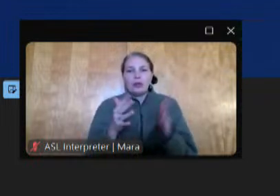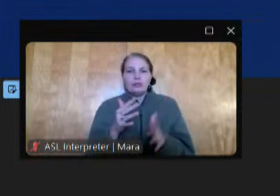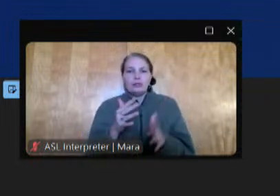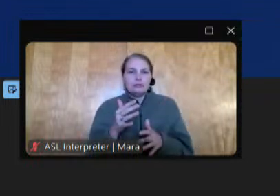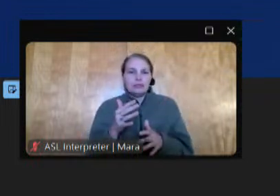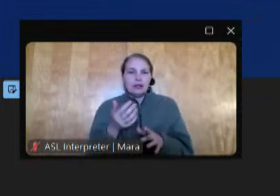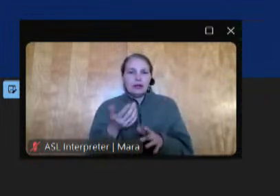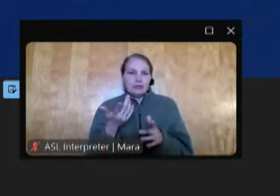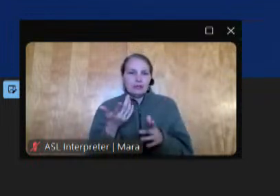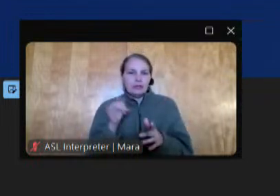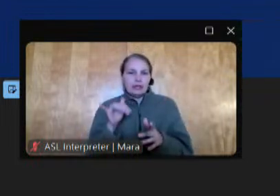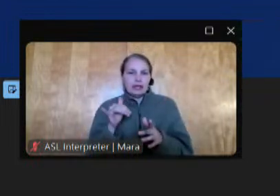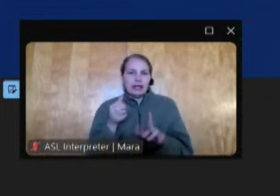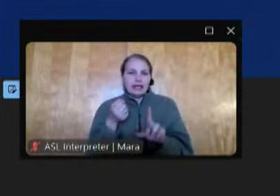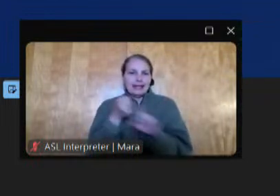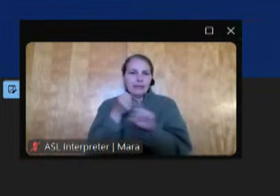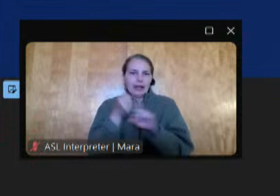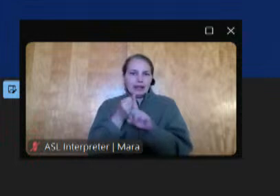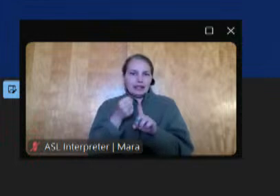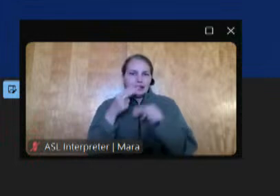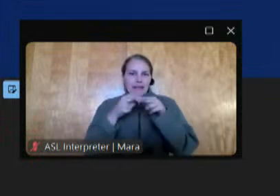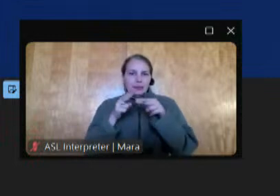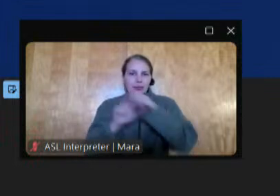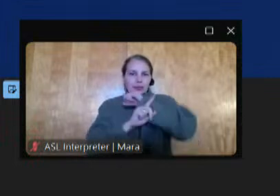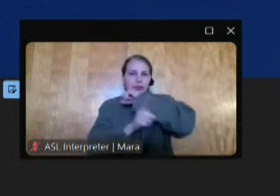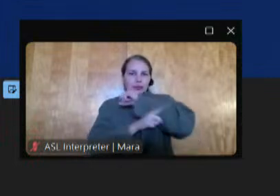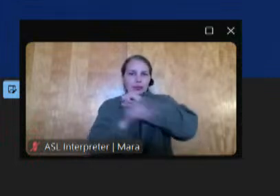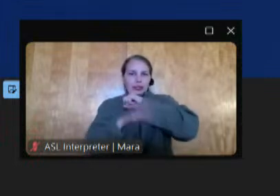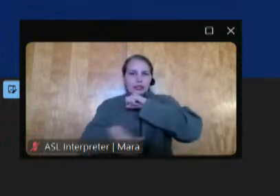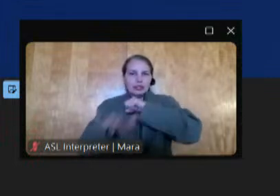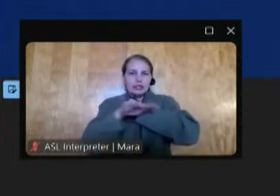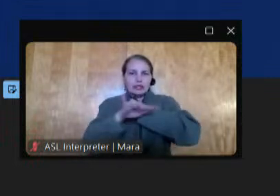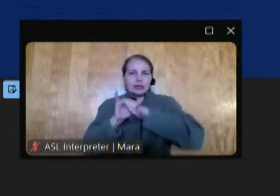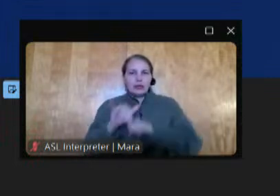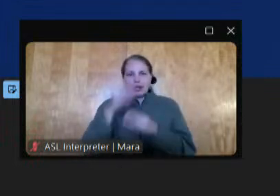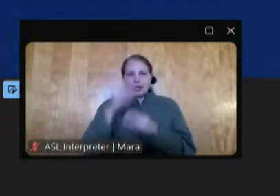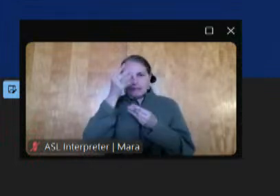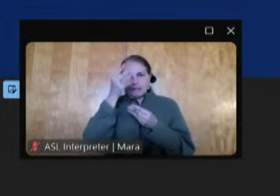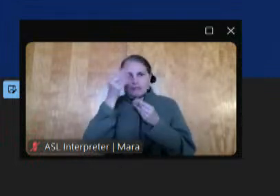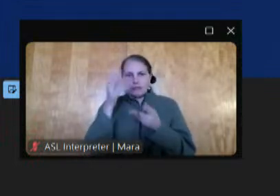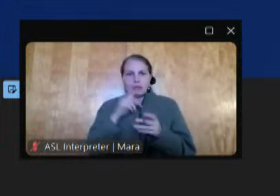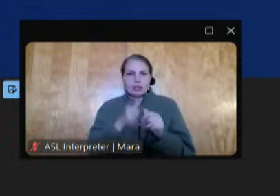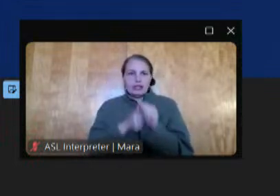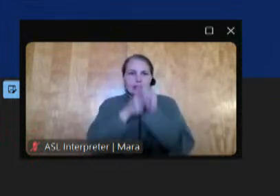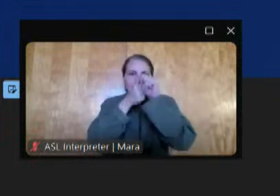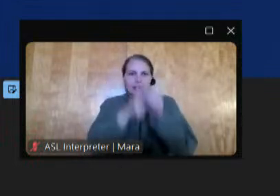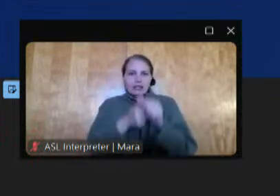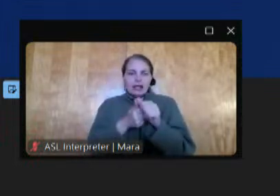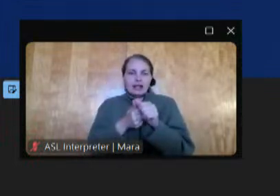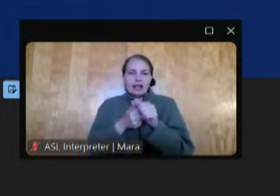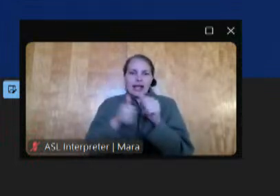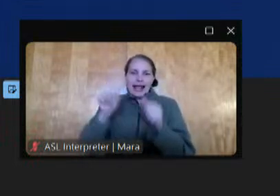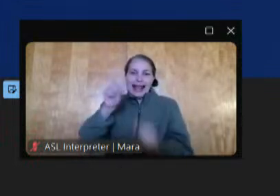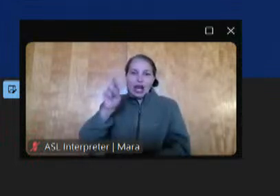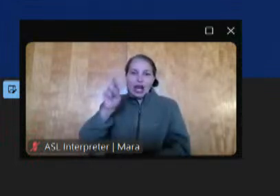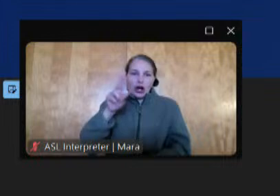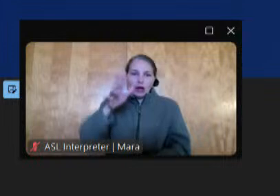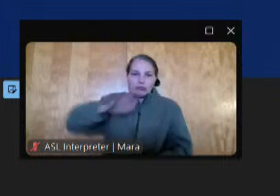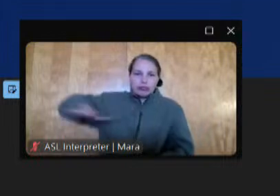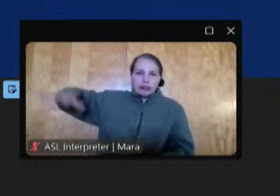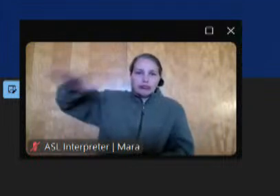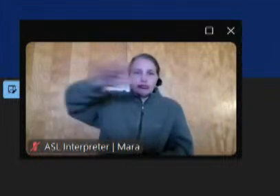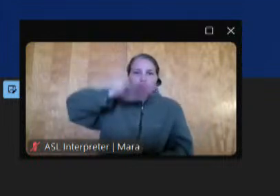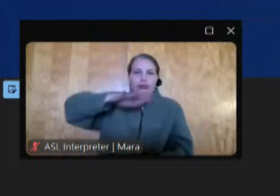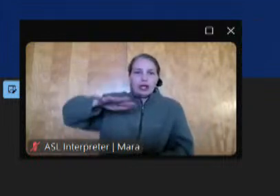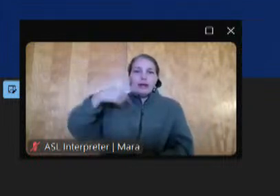either the ambient air and or the humidity in the air. And I think that the thing to note on all of this is on the